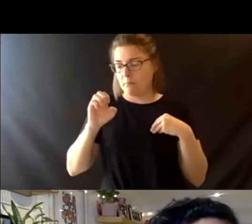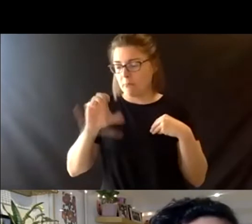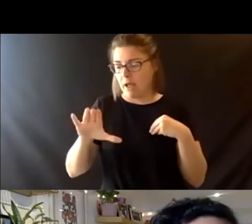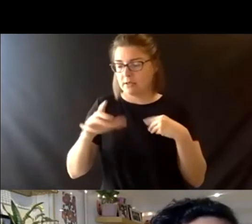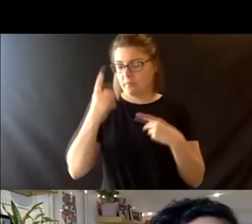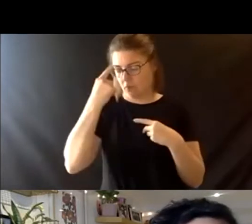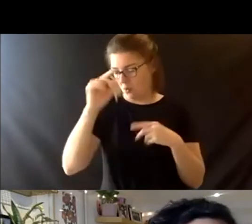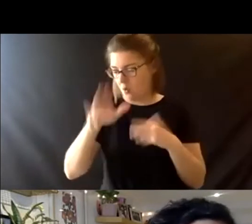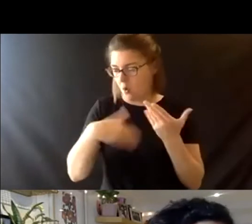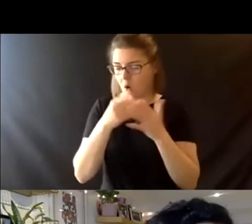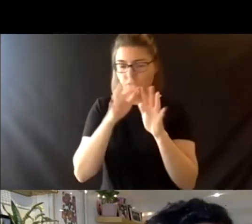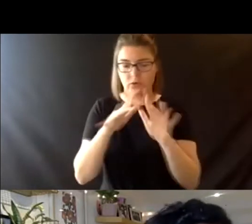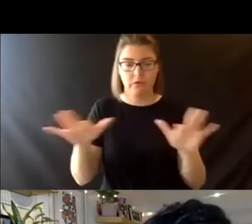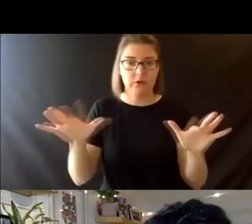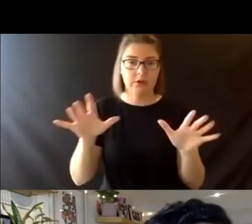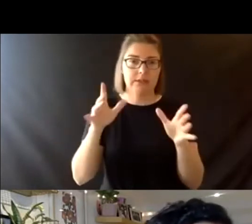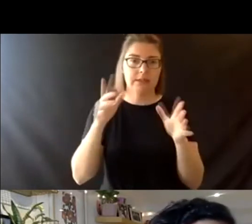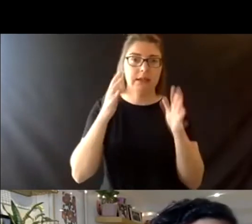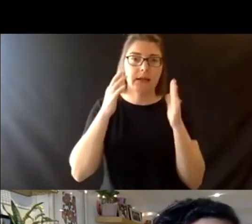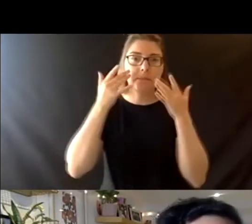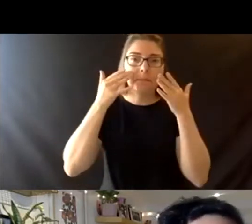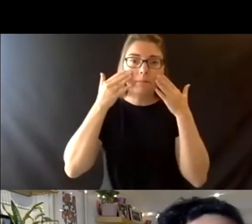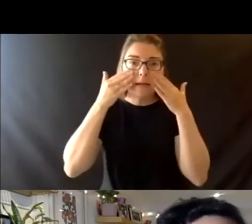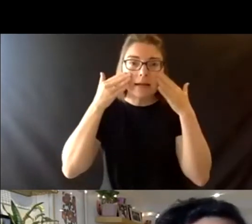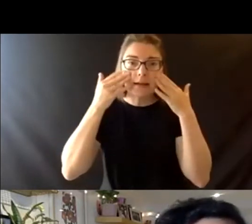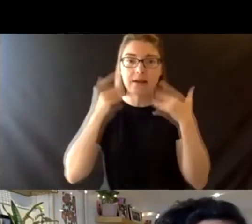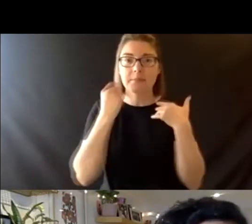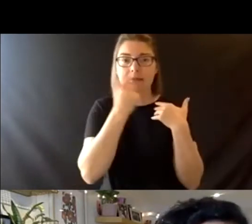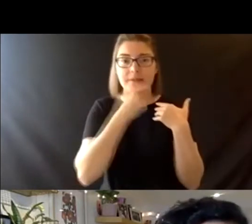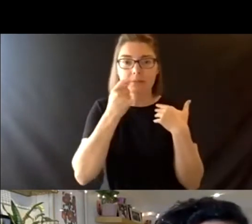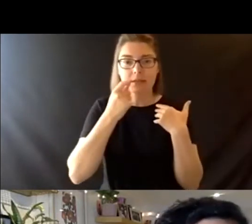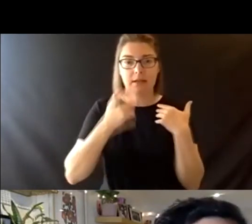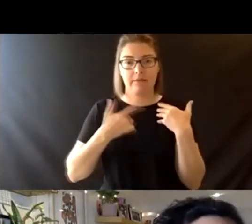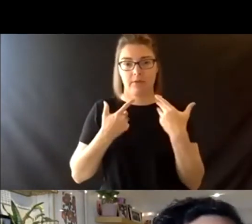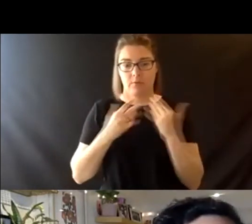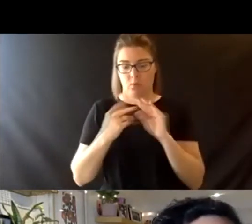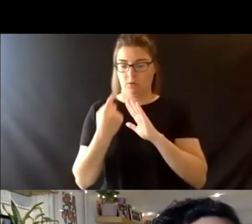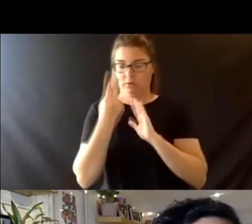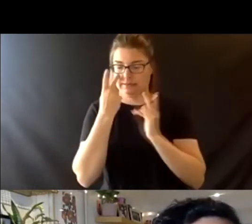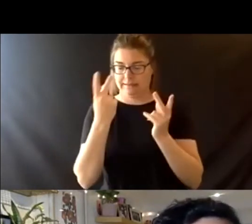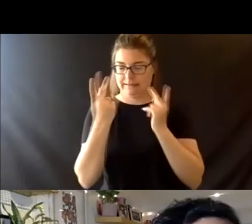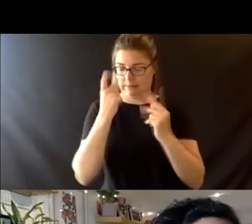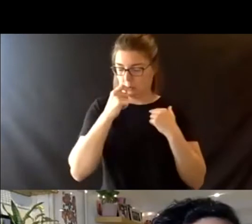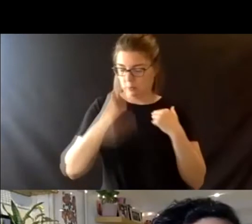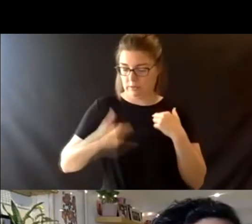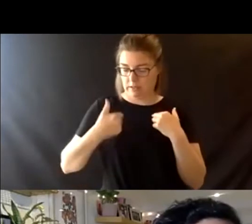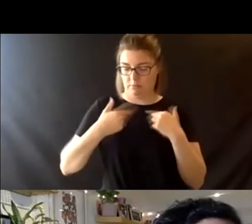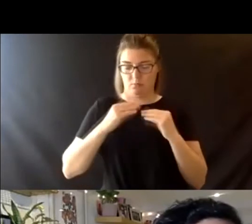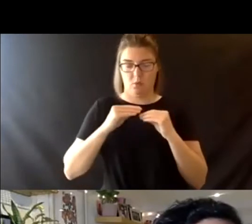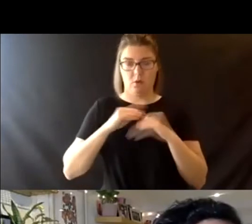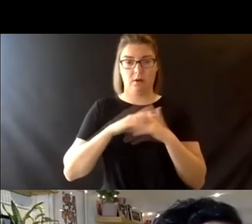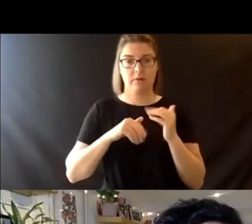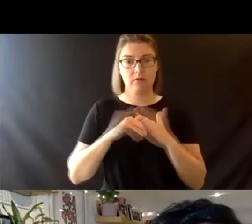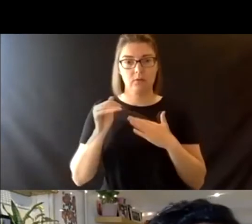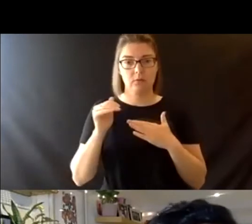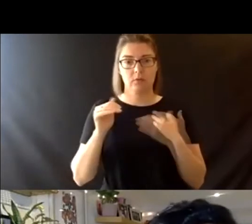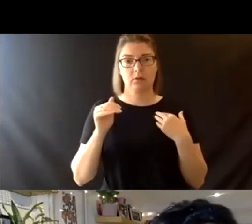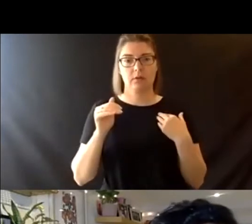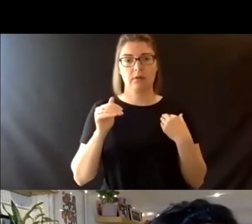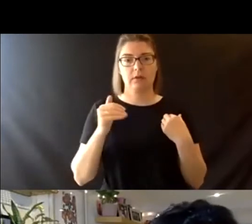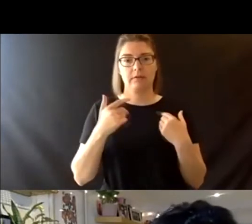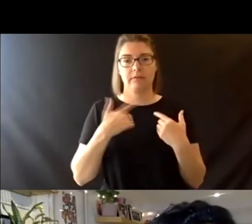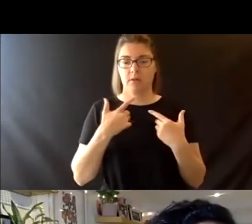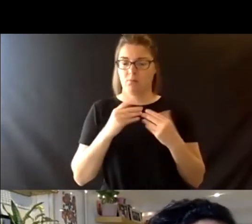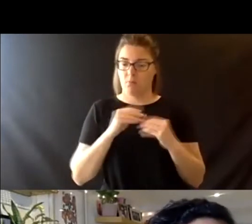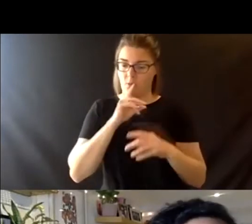diversity, wearing makeup, lipstick, and everything, makes me feel more seen and more comfortable and more authenticated